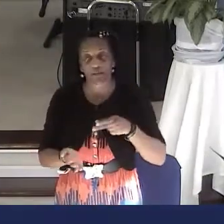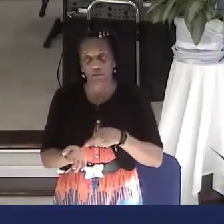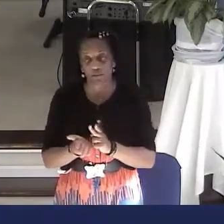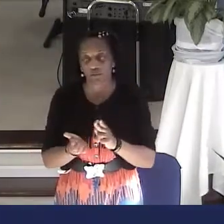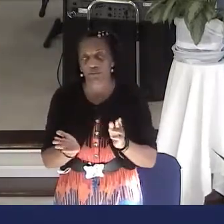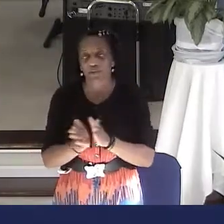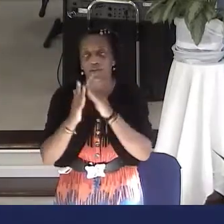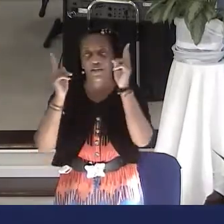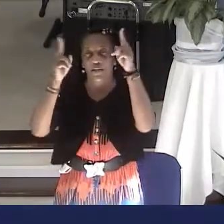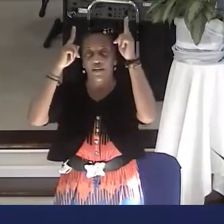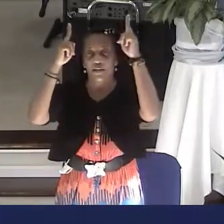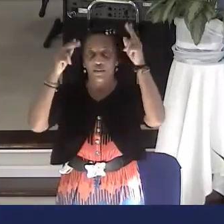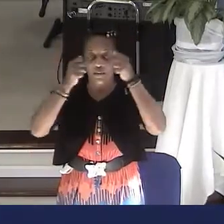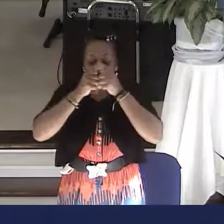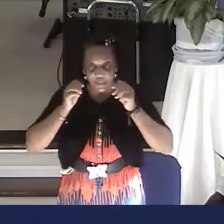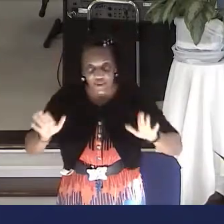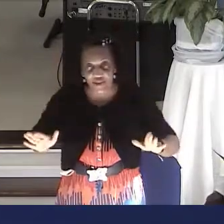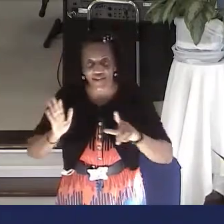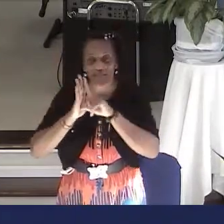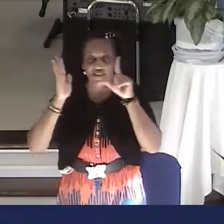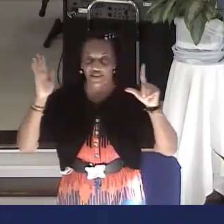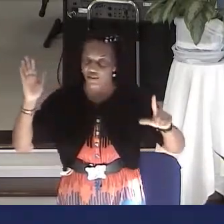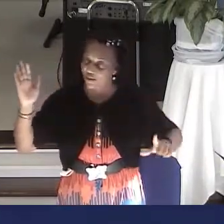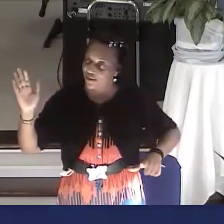Hallelujah. Bless the Lord.